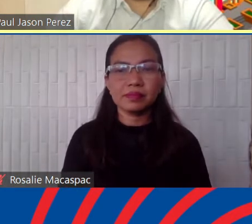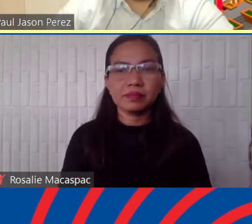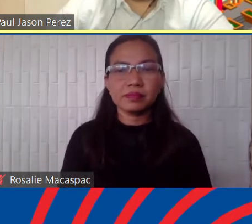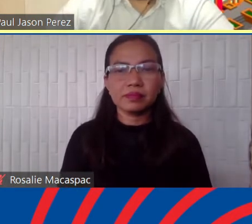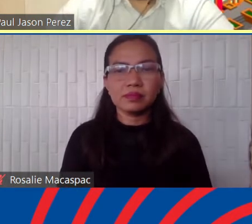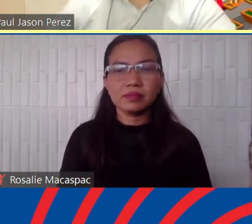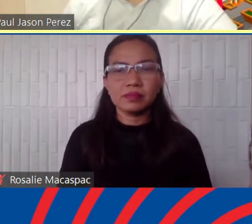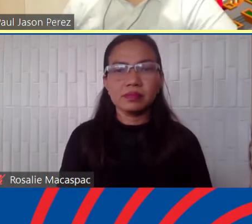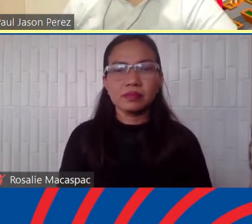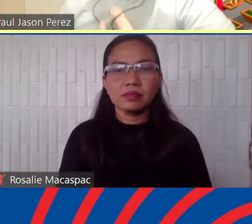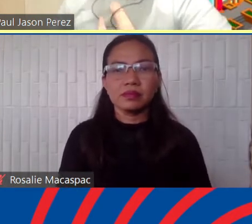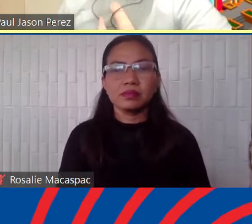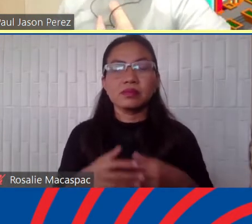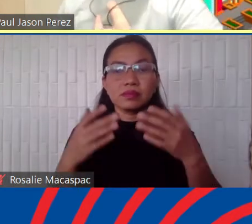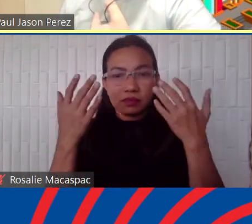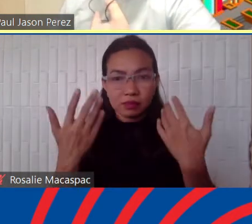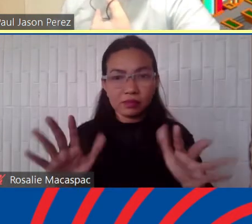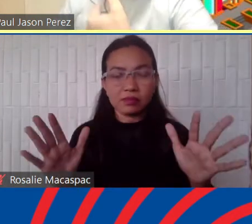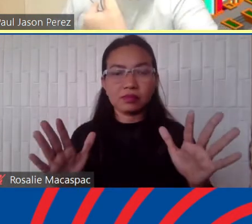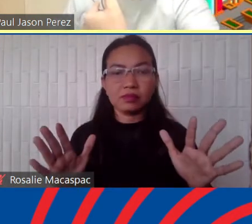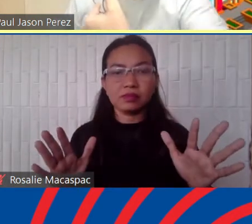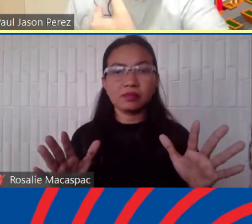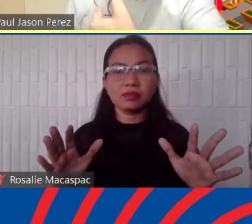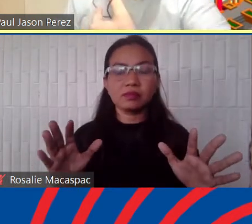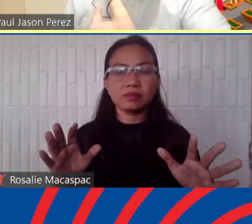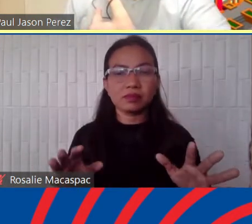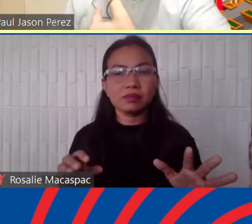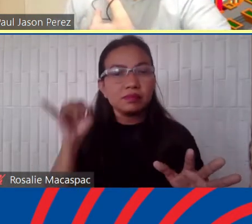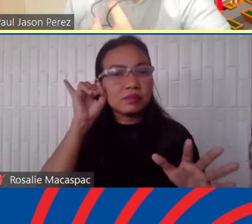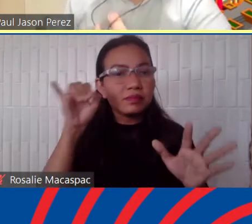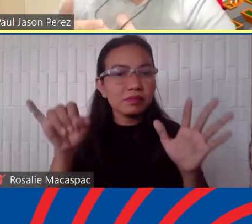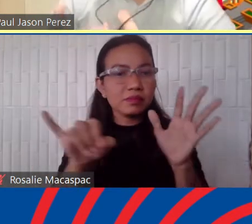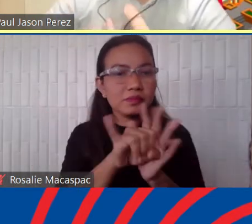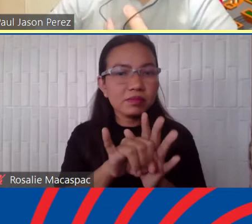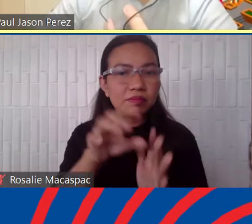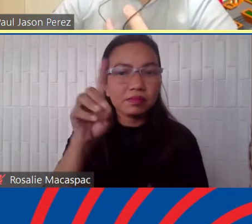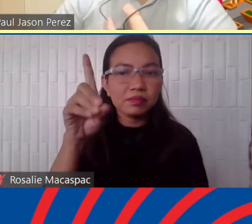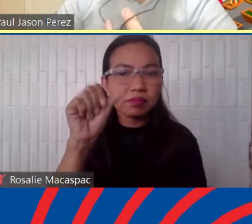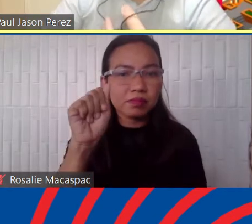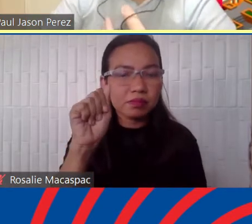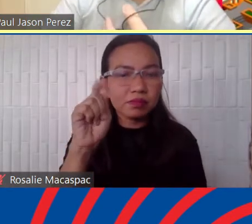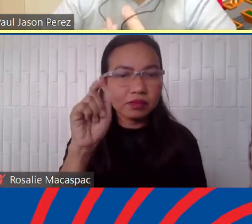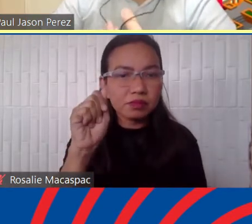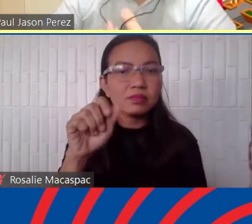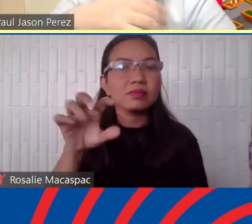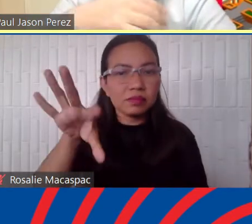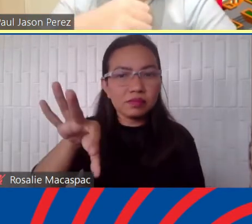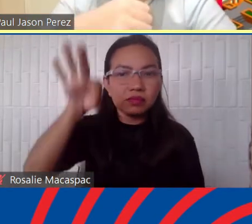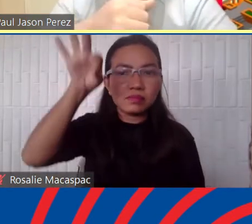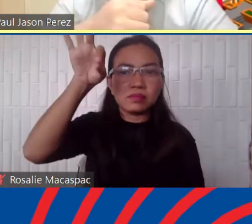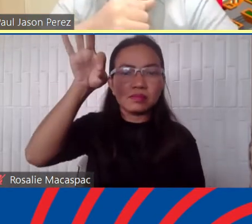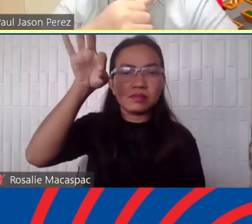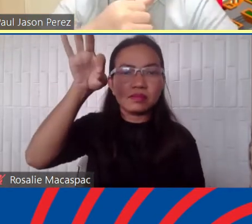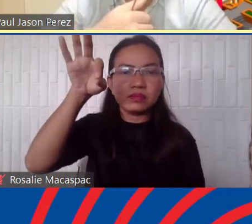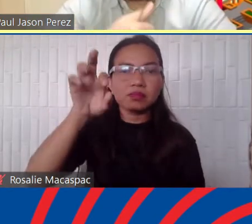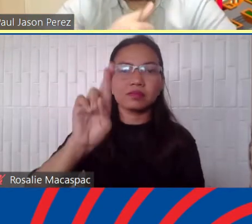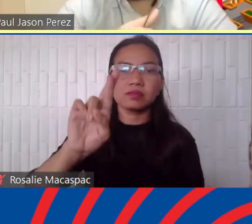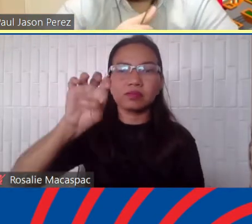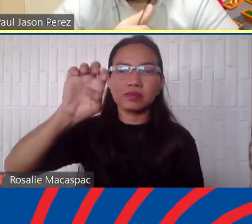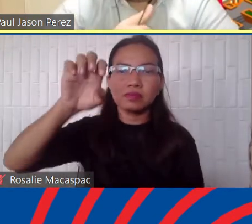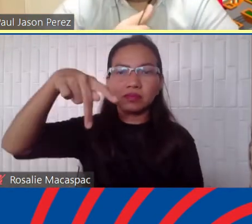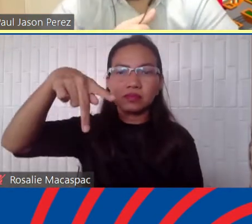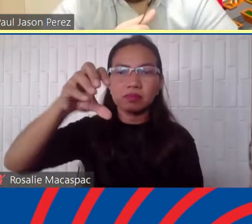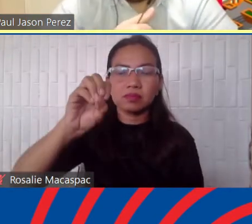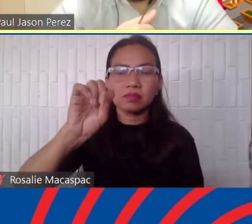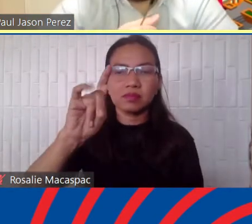And then after they identified the data, now is the time that you can choose your repository. Sometimes